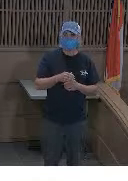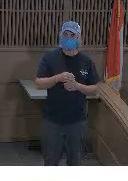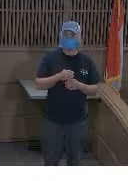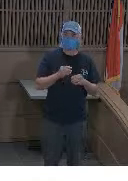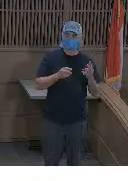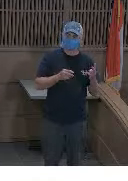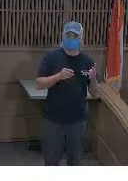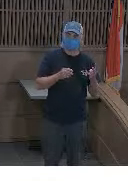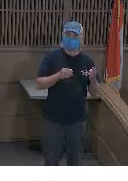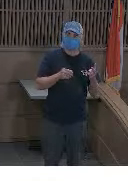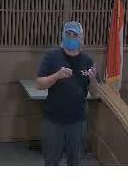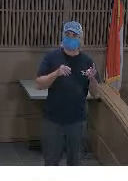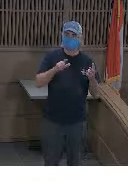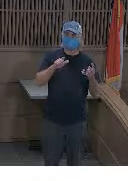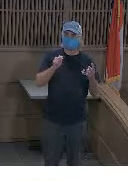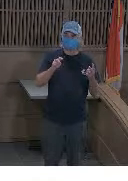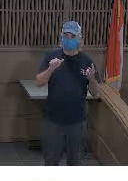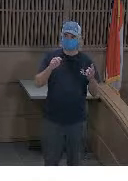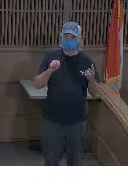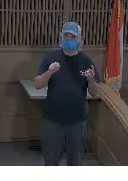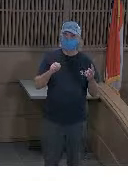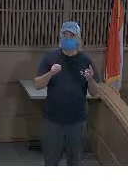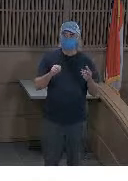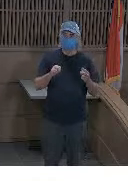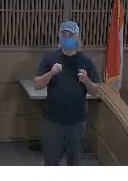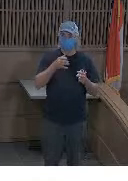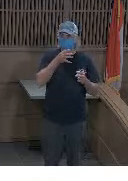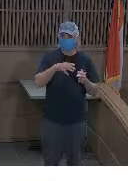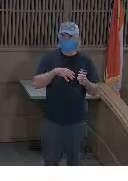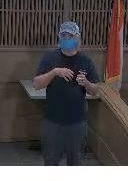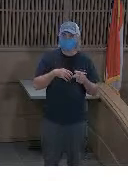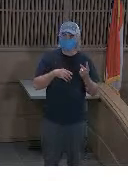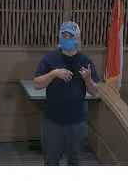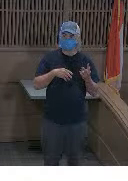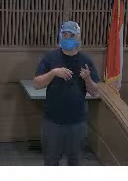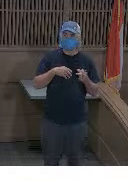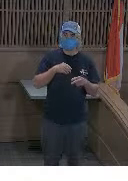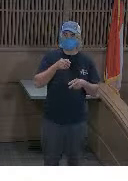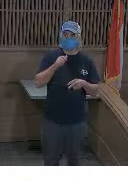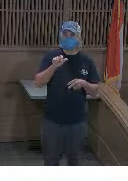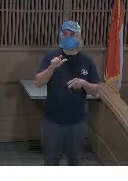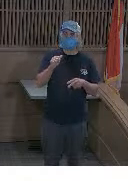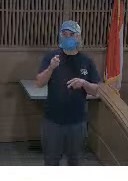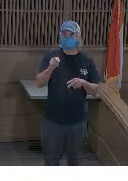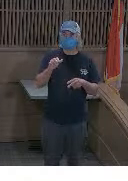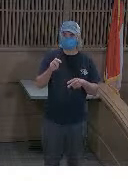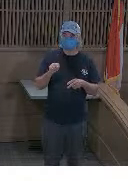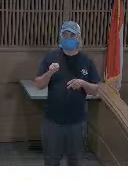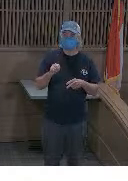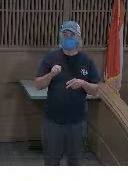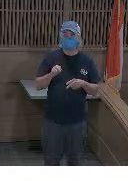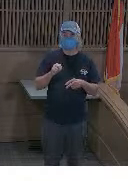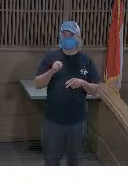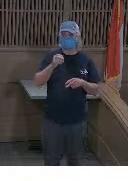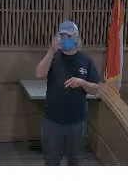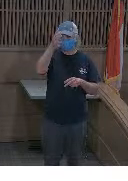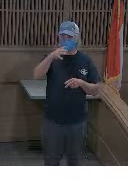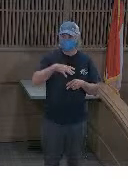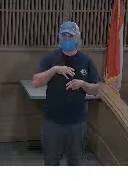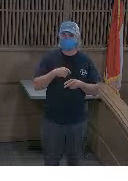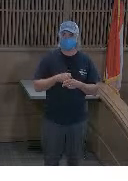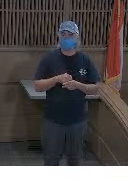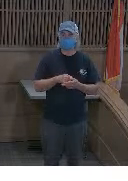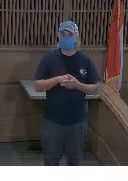Latino females, 2 Asian females, and 1 Asian male.